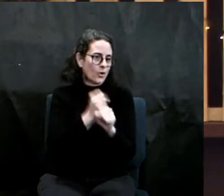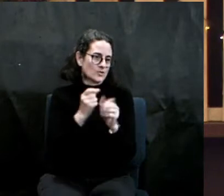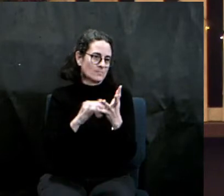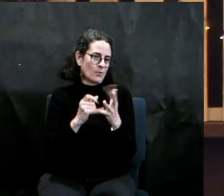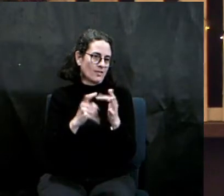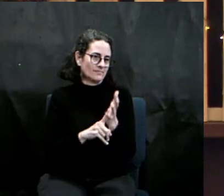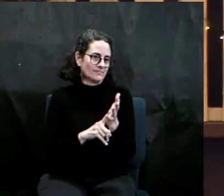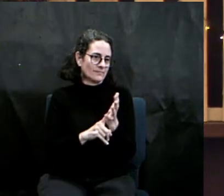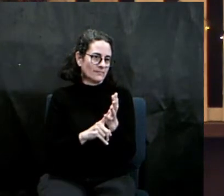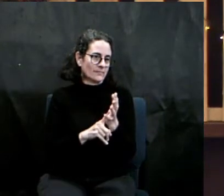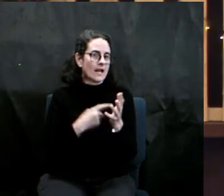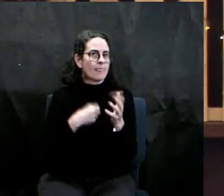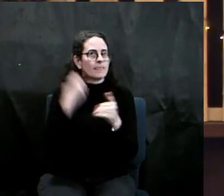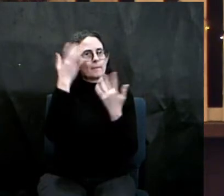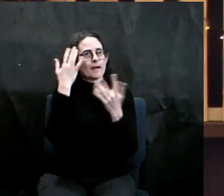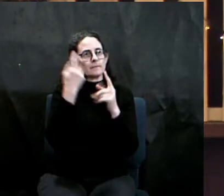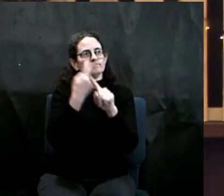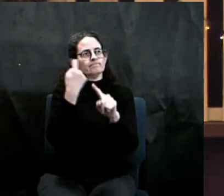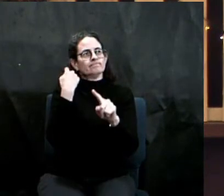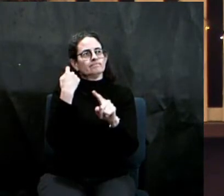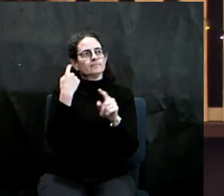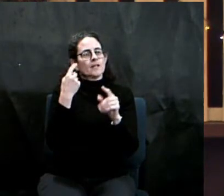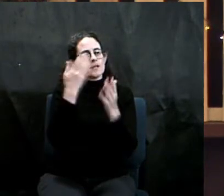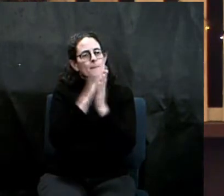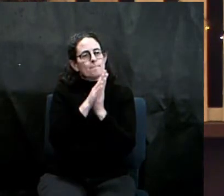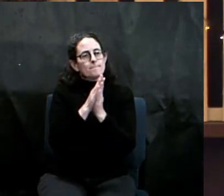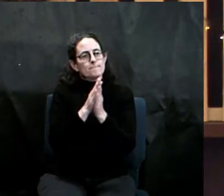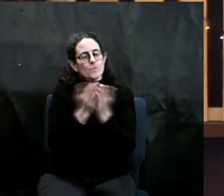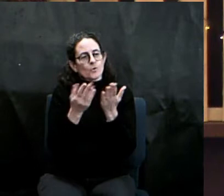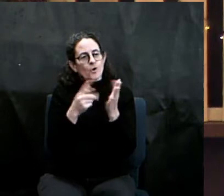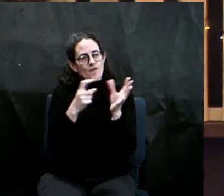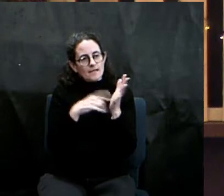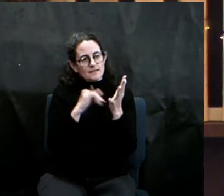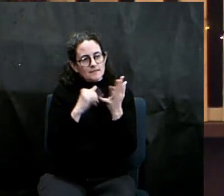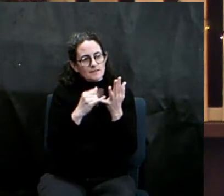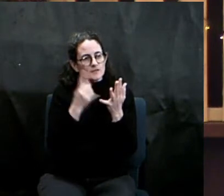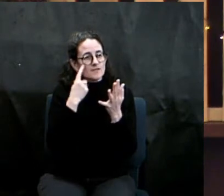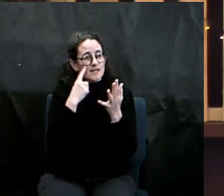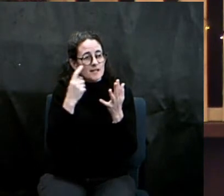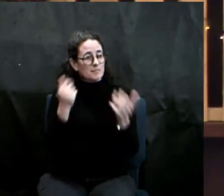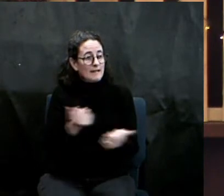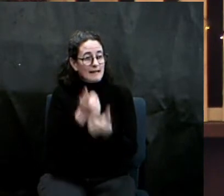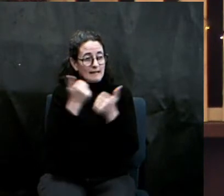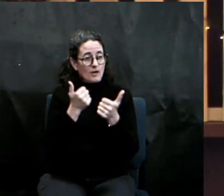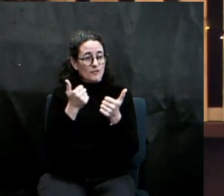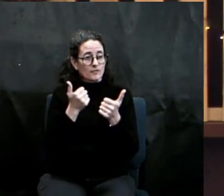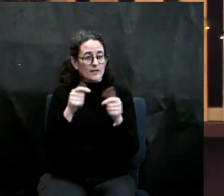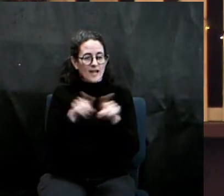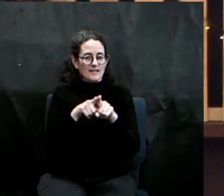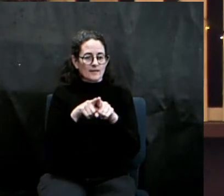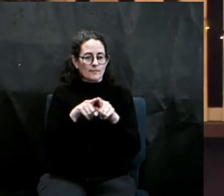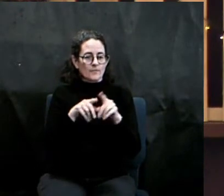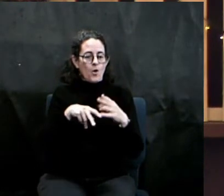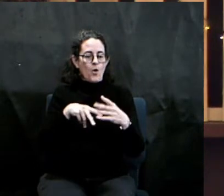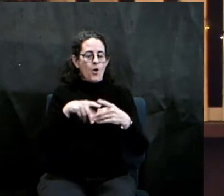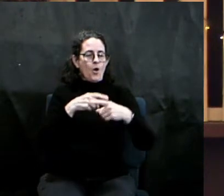So think about it. Think back over the book of Acts. We've seen plenty of hurdles thrown in the